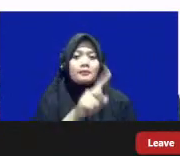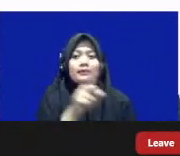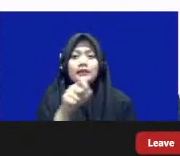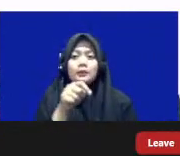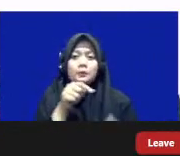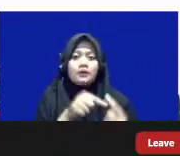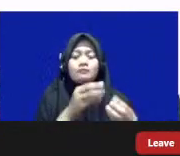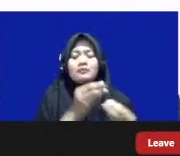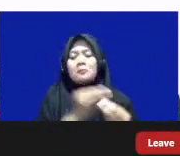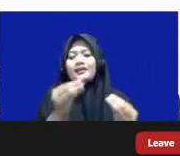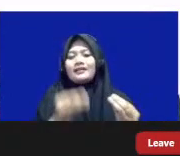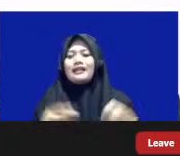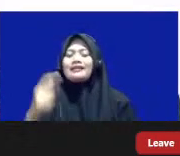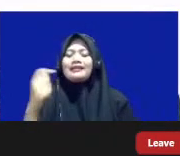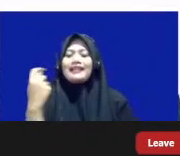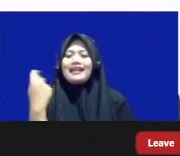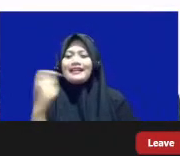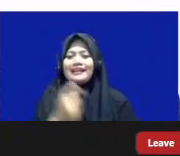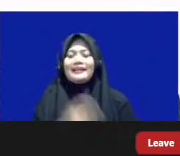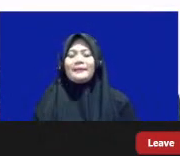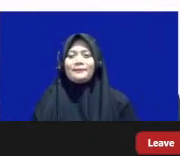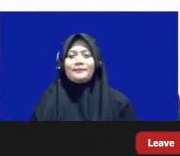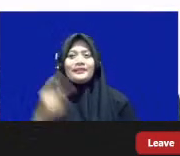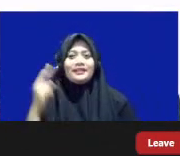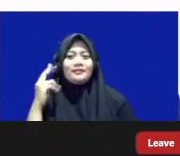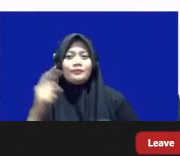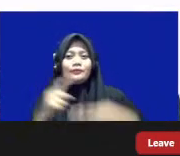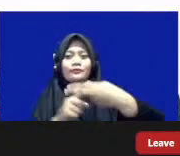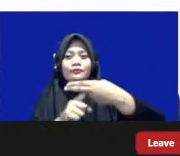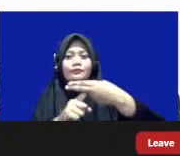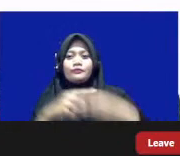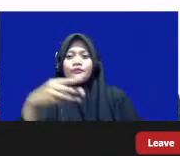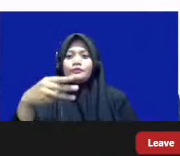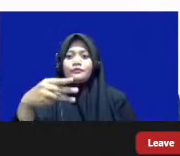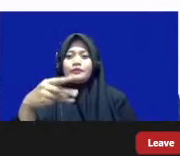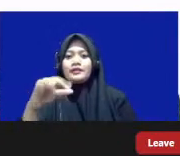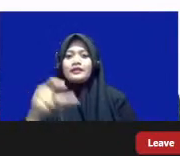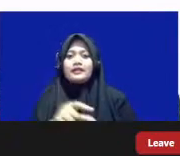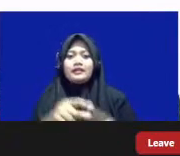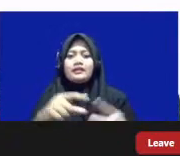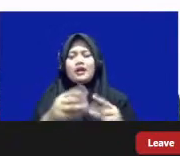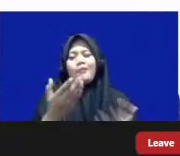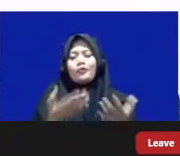invite maybe Mrs. Farida or Mr.